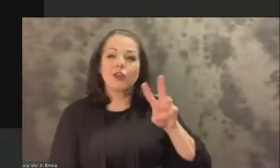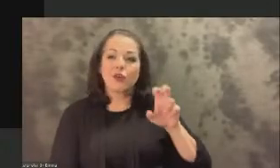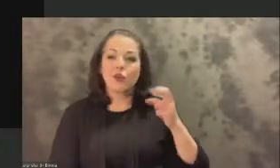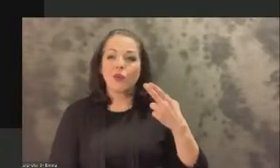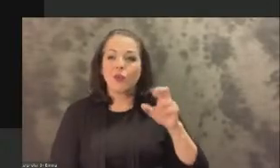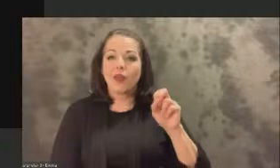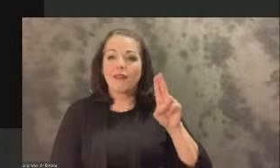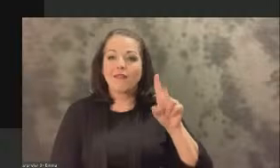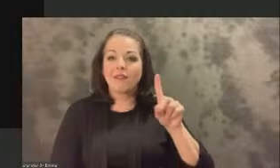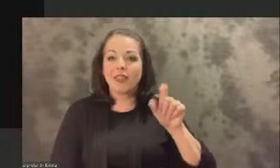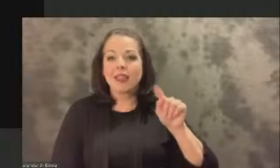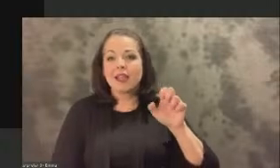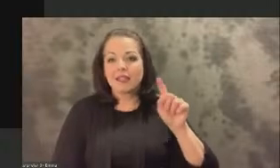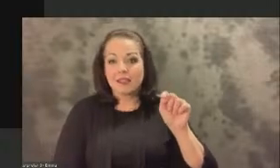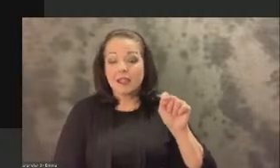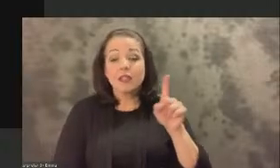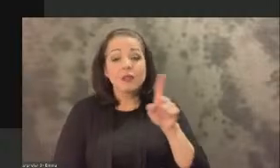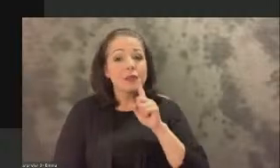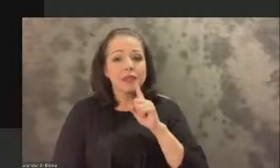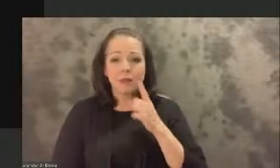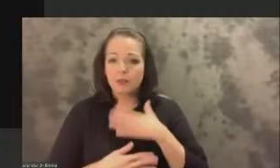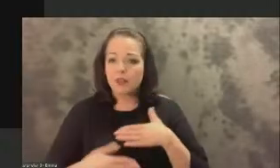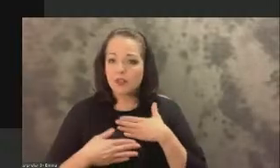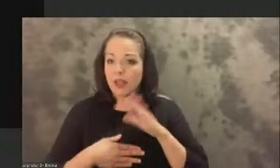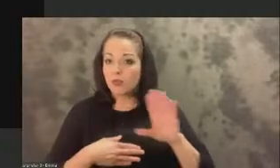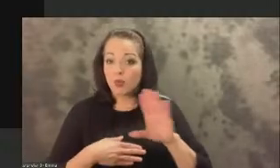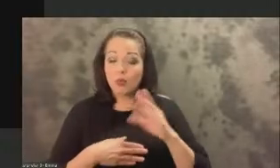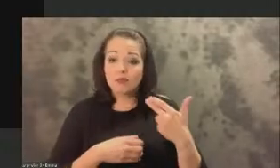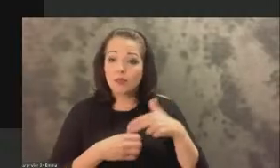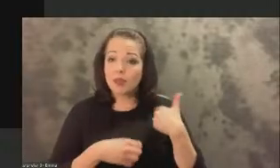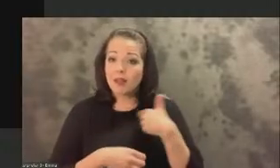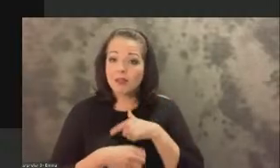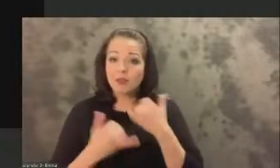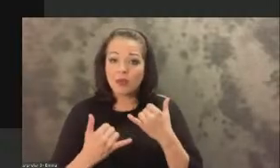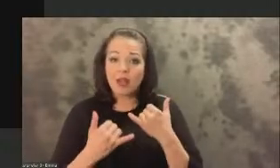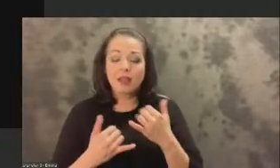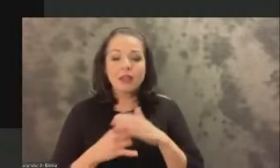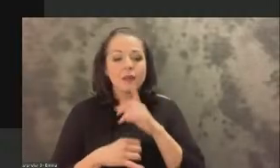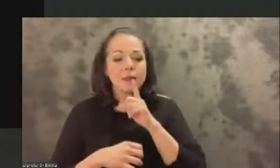Really appreciate you coming with us today. And